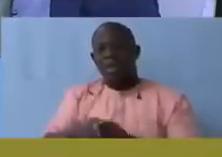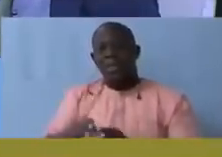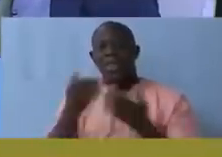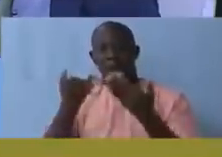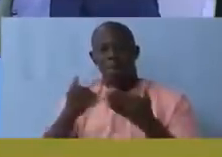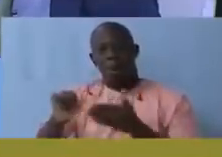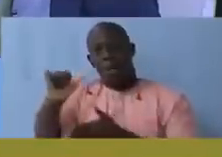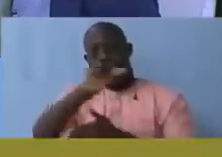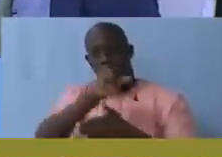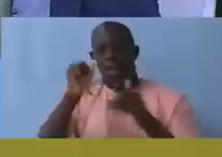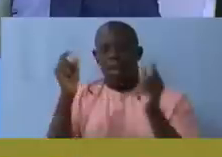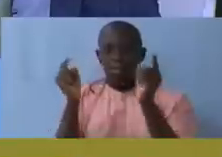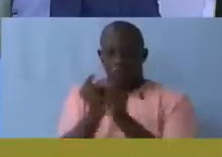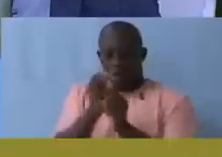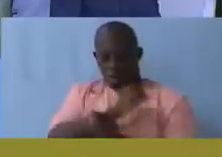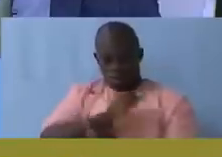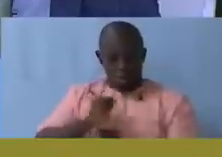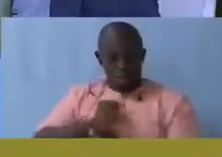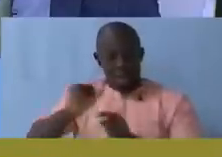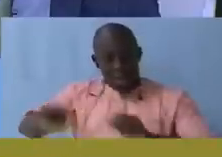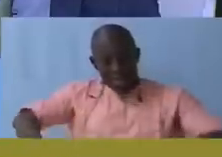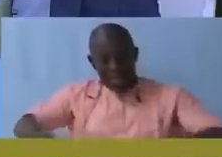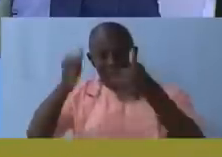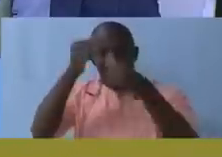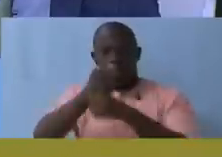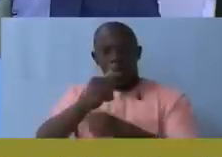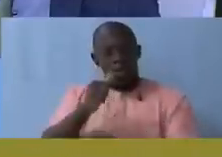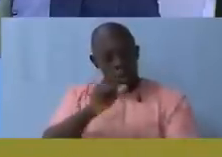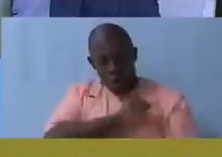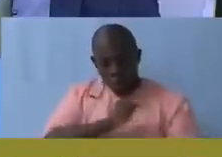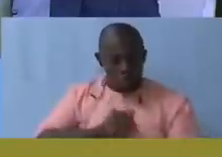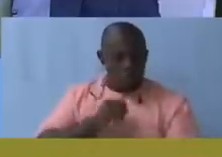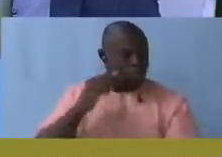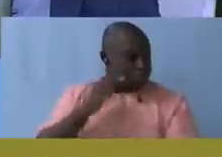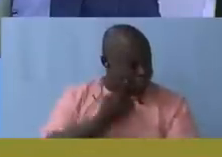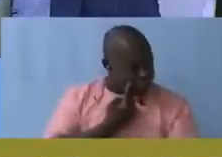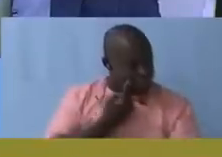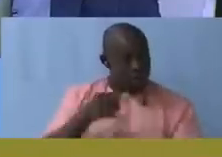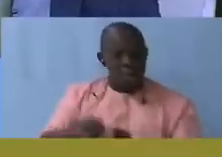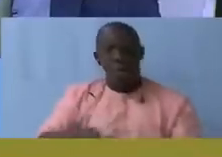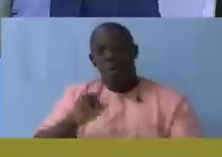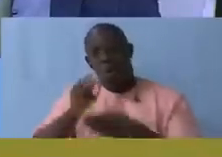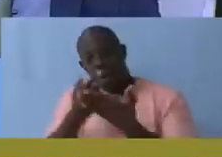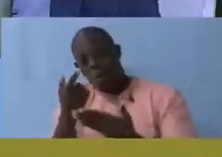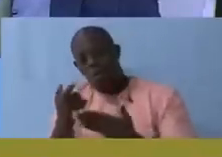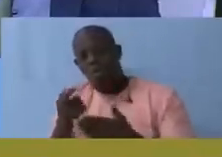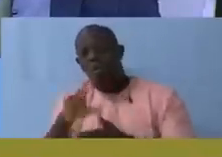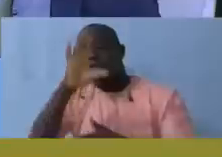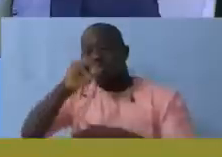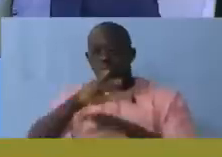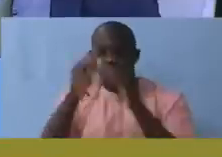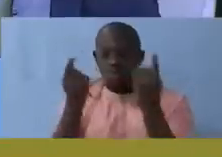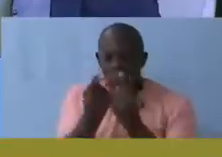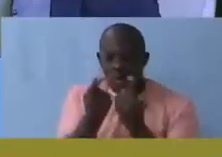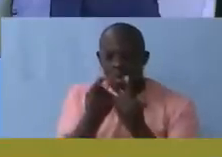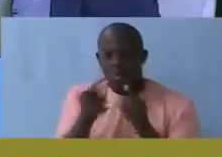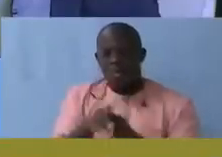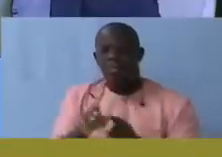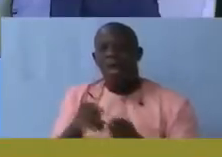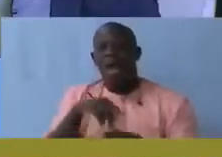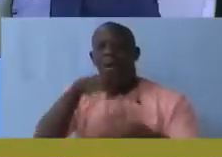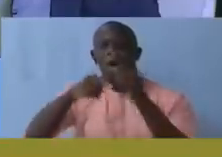us and start harassing us or redirecting our roles